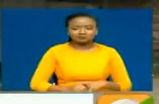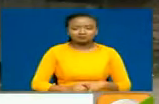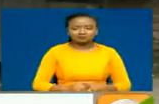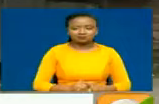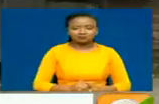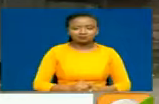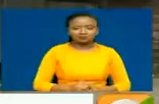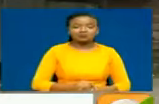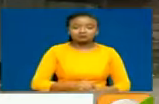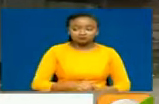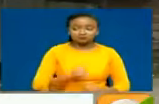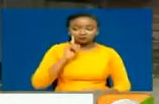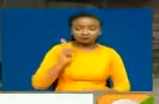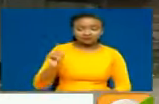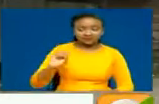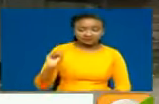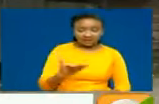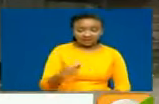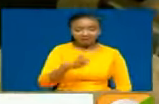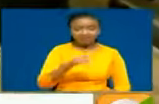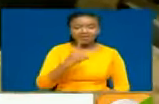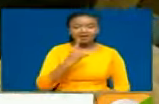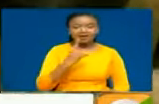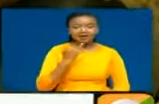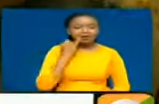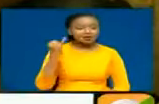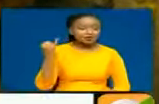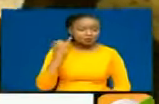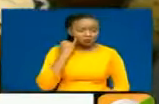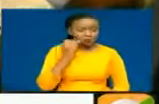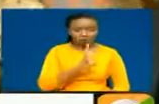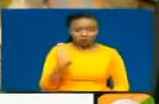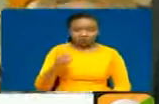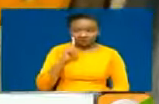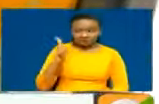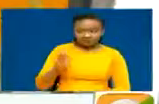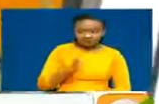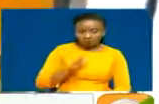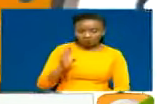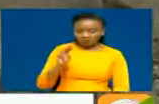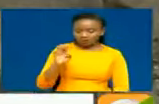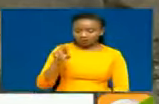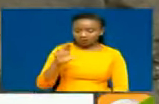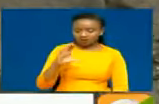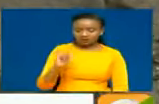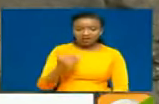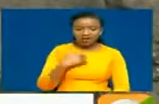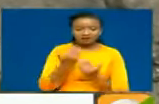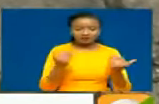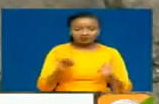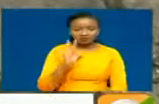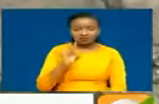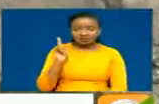At the Kaptembwa informal settlement in Nakuru West, we meet Mercy Giteta, a mother of three, as